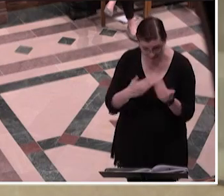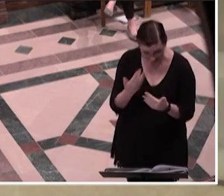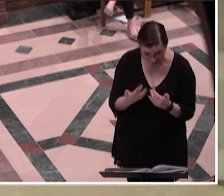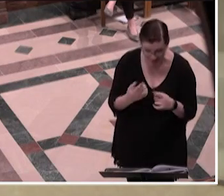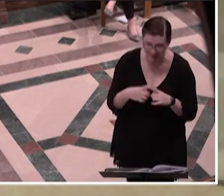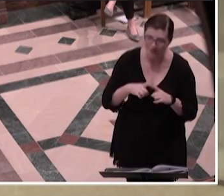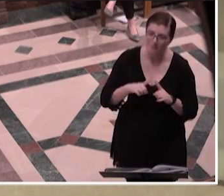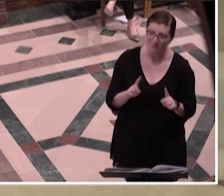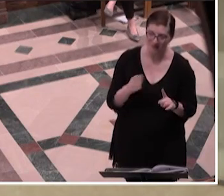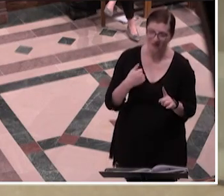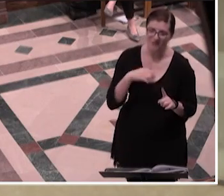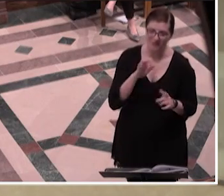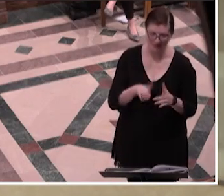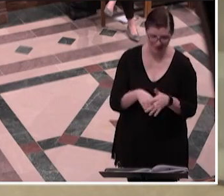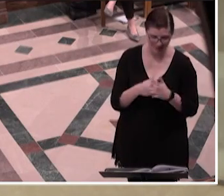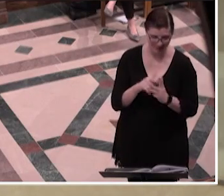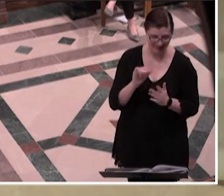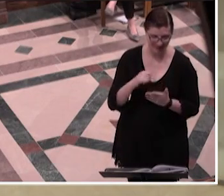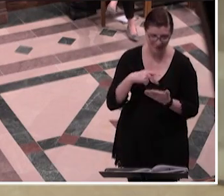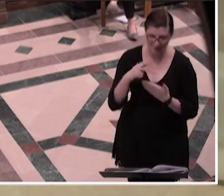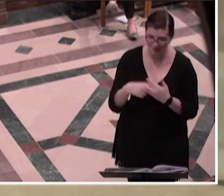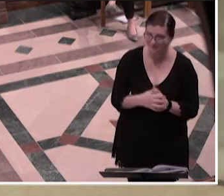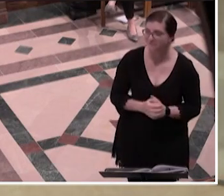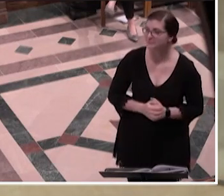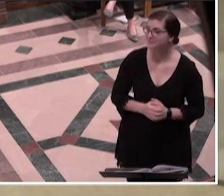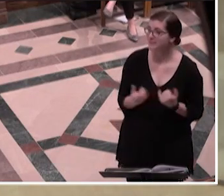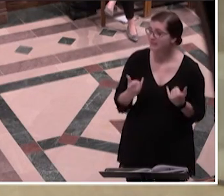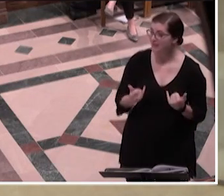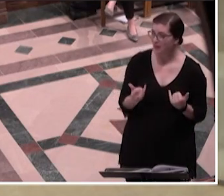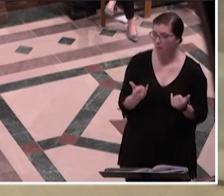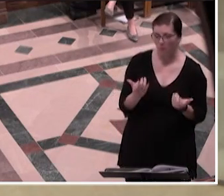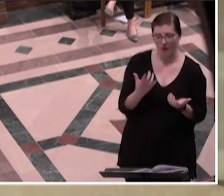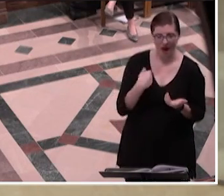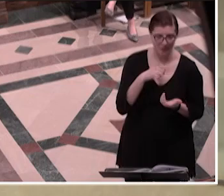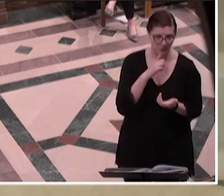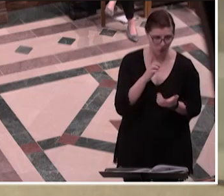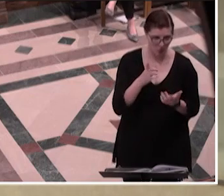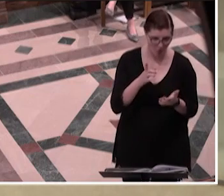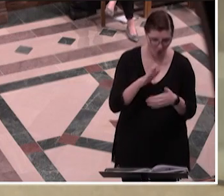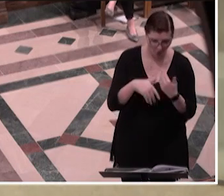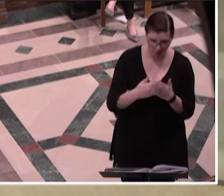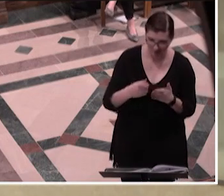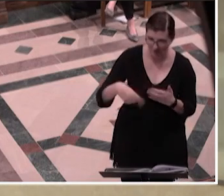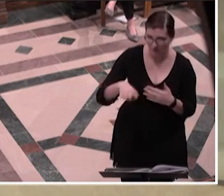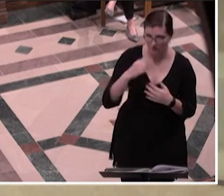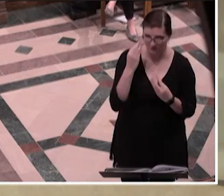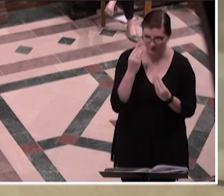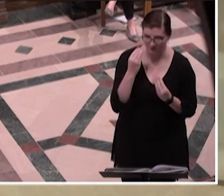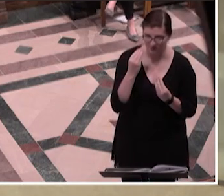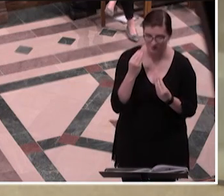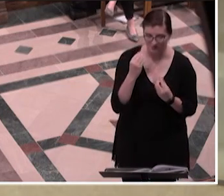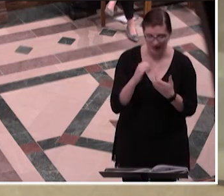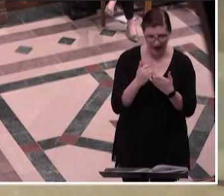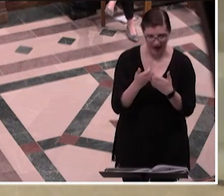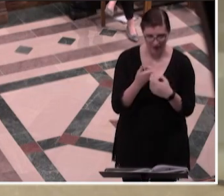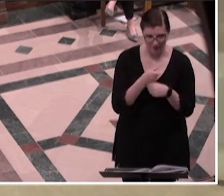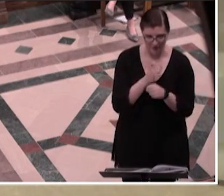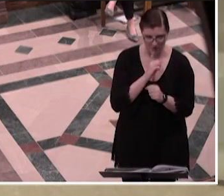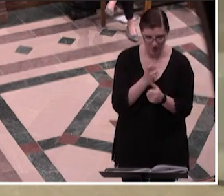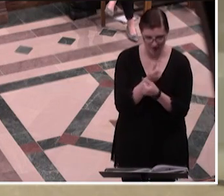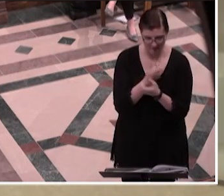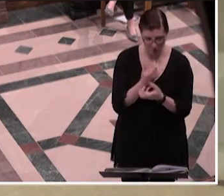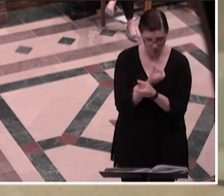well as our Lenten reflections. Now, what's probably on all your minds is how we're keeping everyone safe and